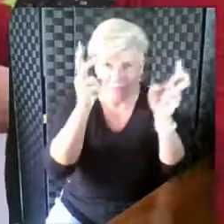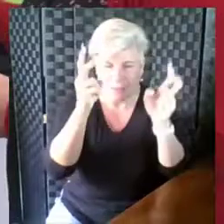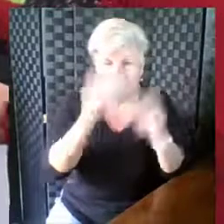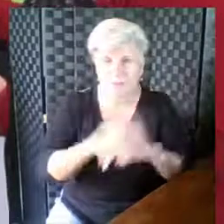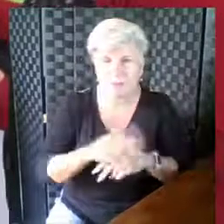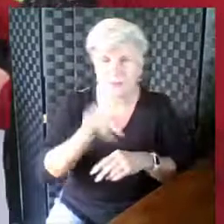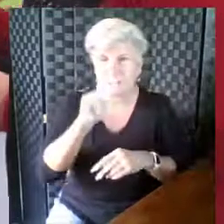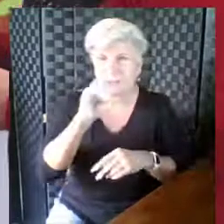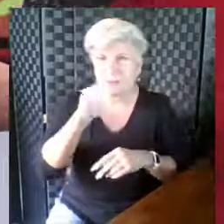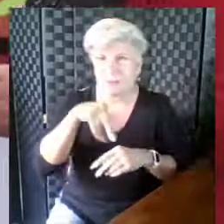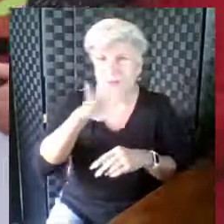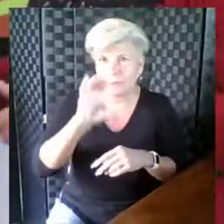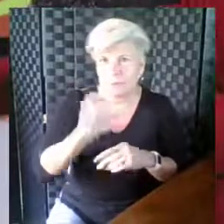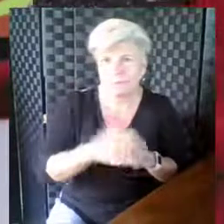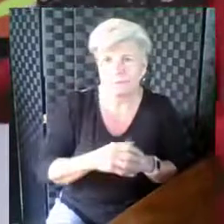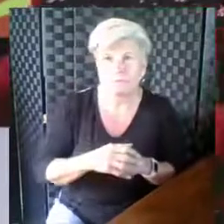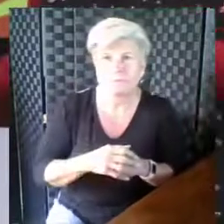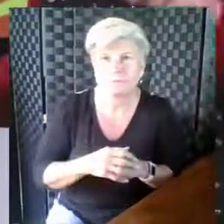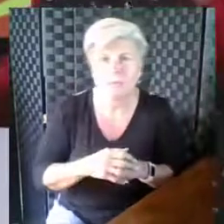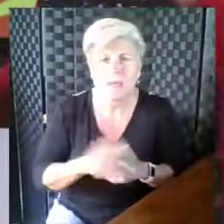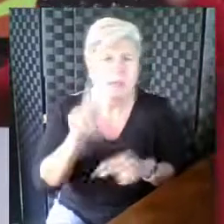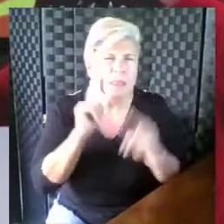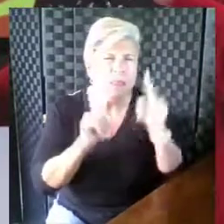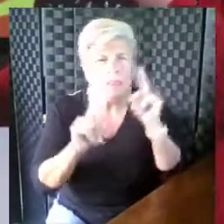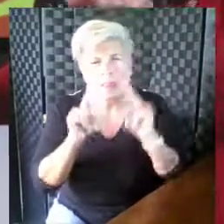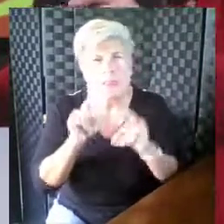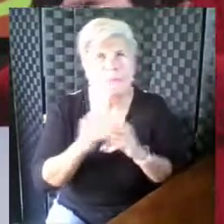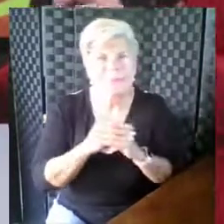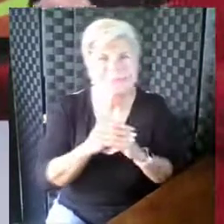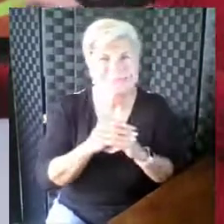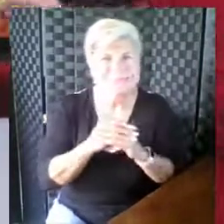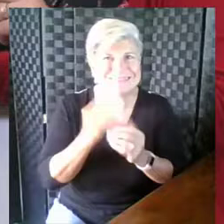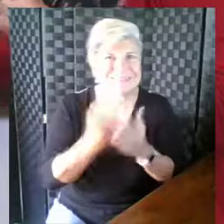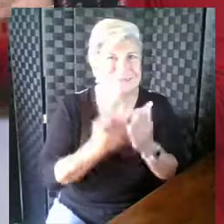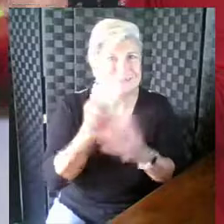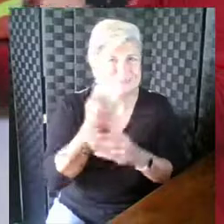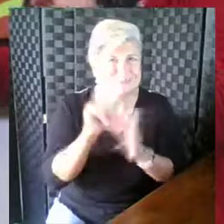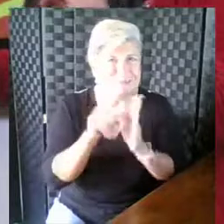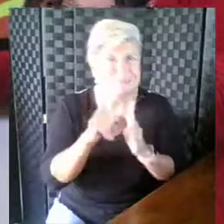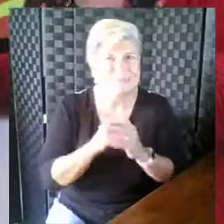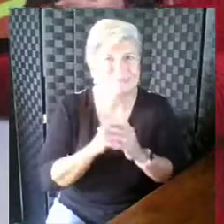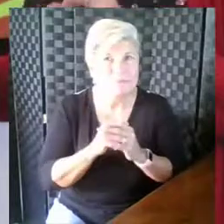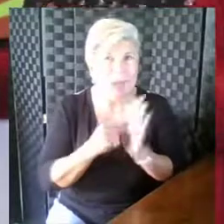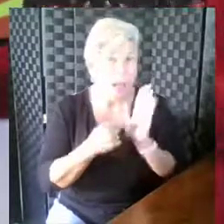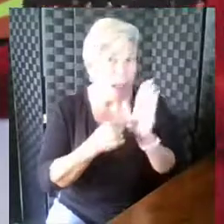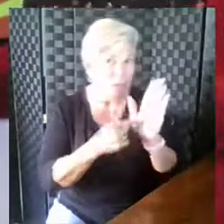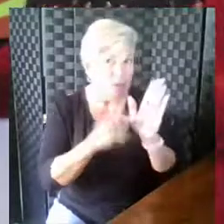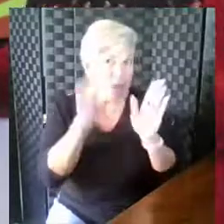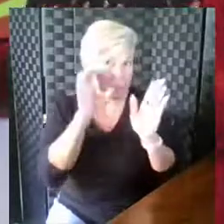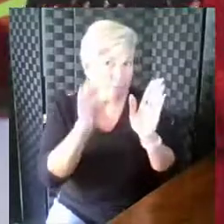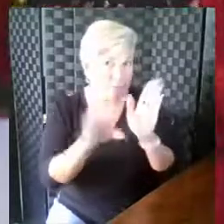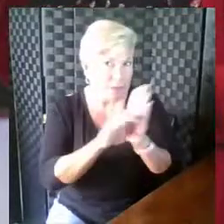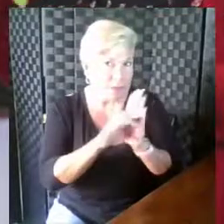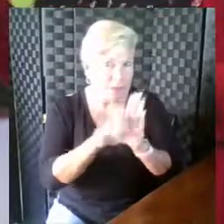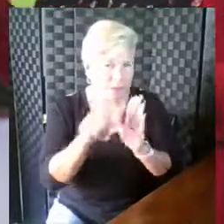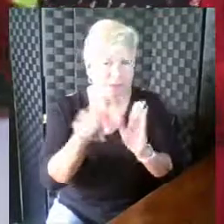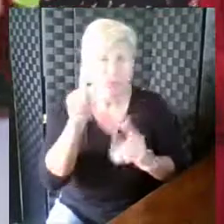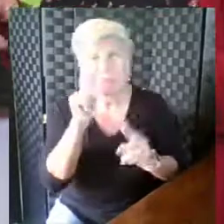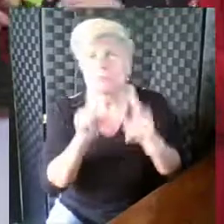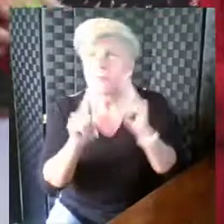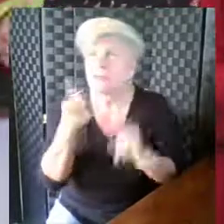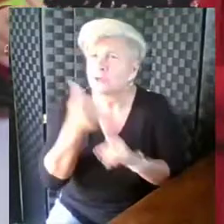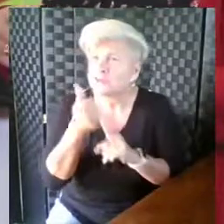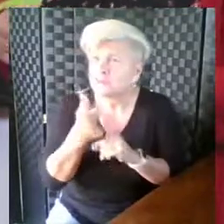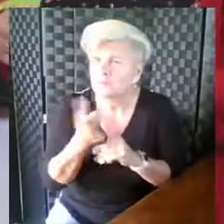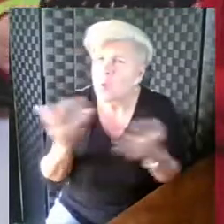about. So let's think about something for a second. I'm going to show you some pictures, and I want you to be